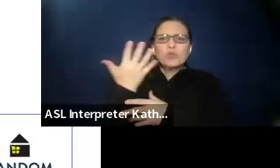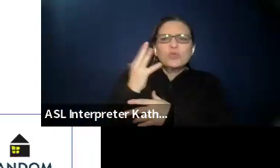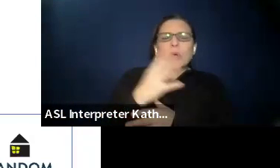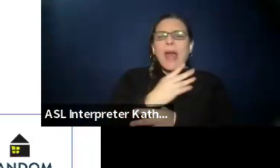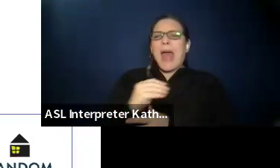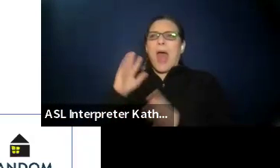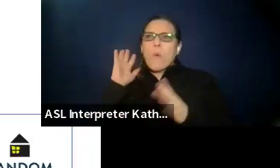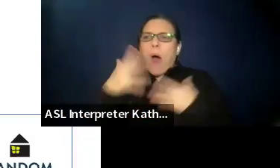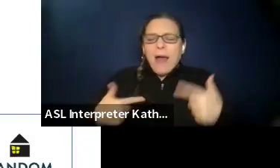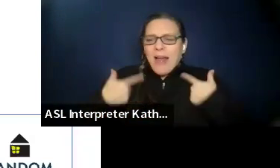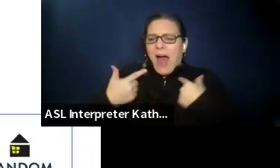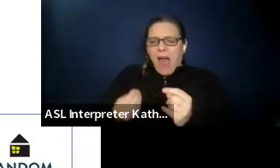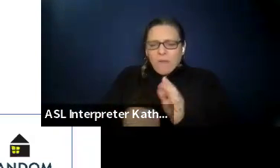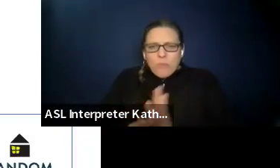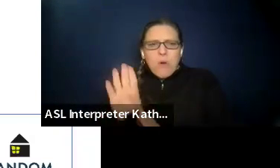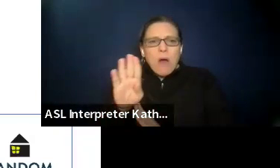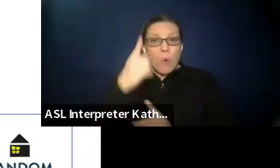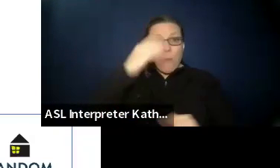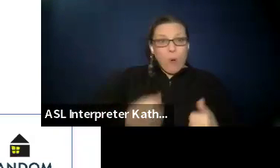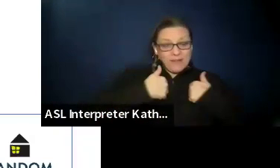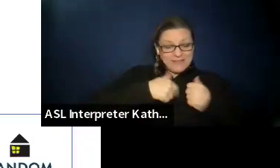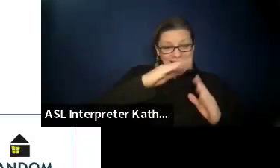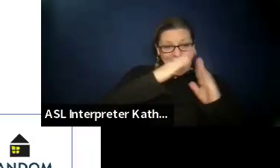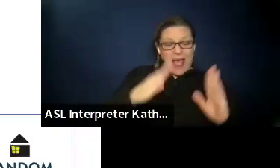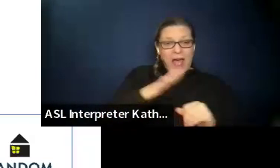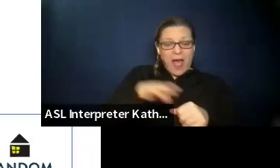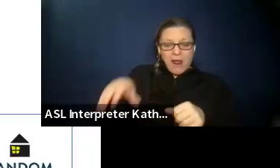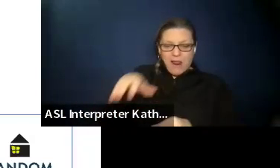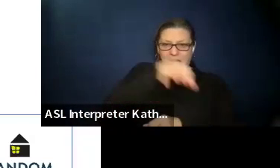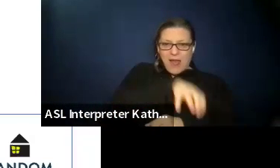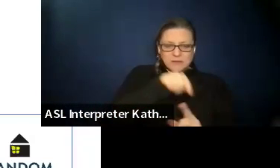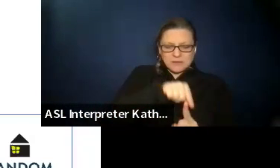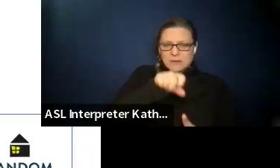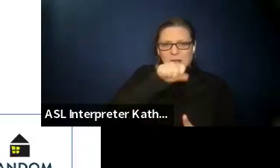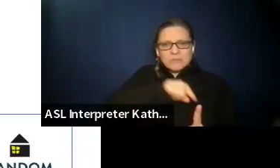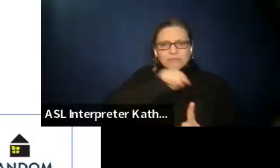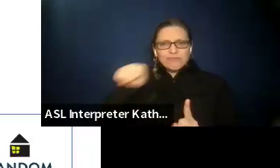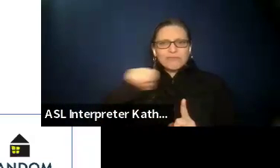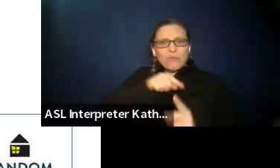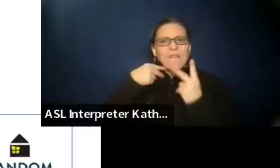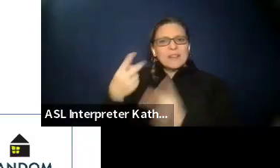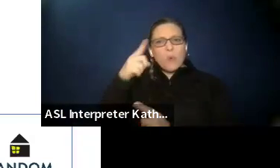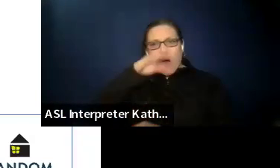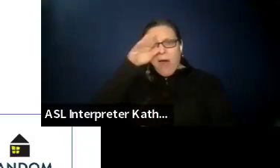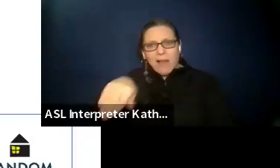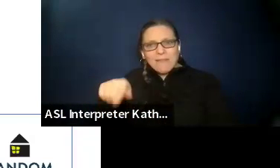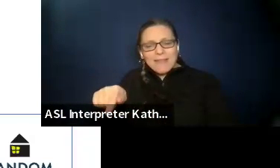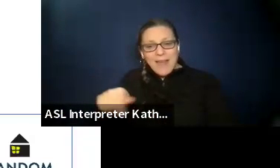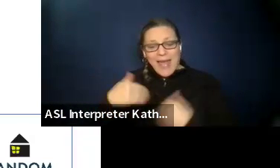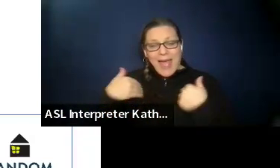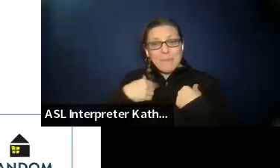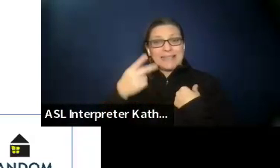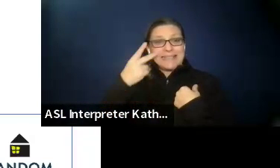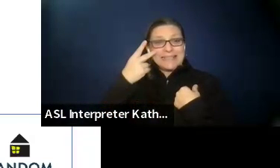thrive. A boy who lives in a house on the lot next to it loves to visit an elephant there, an animal that he sees within